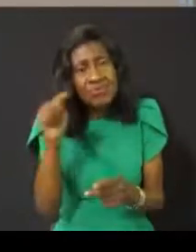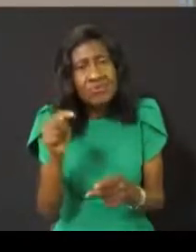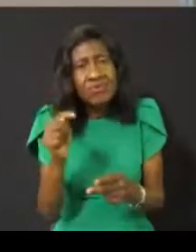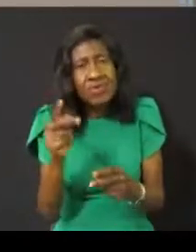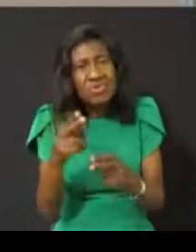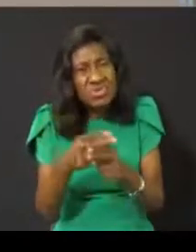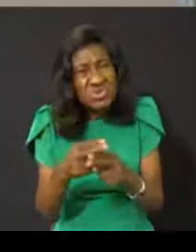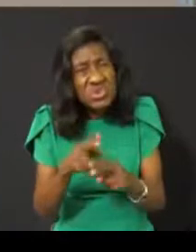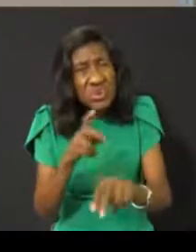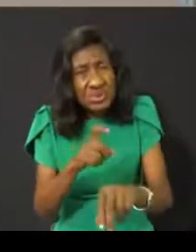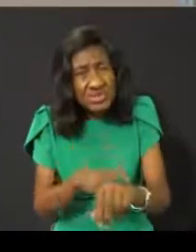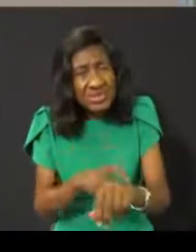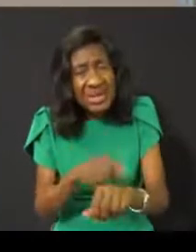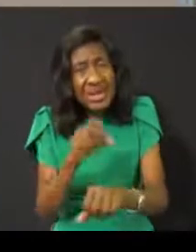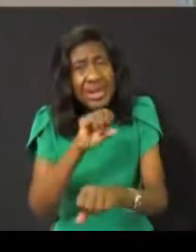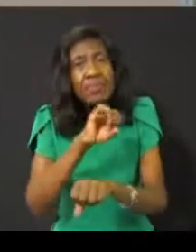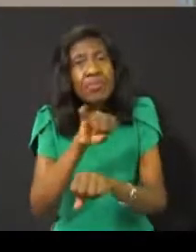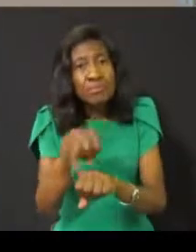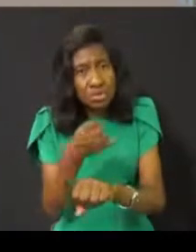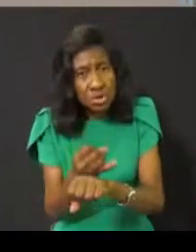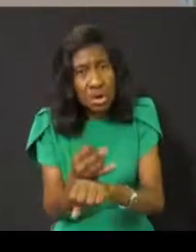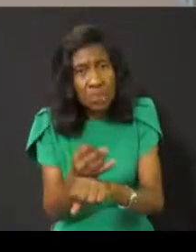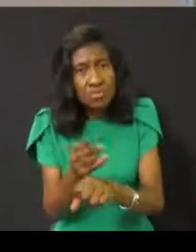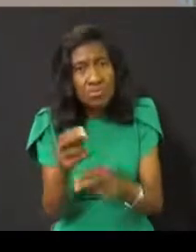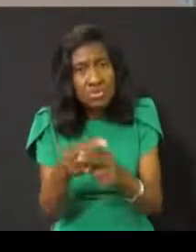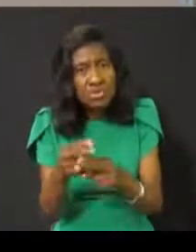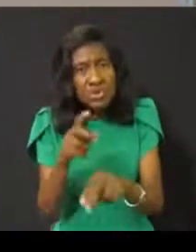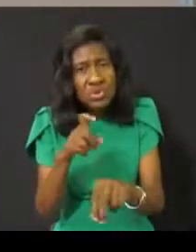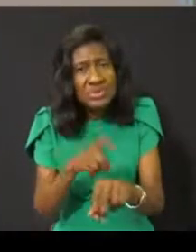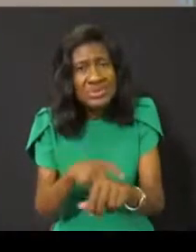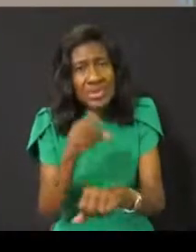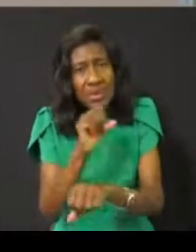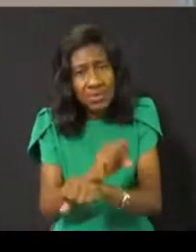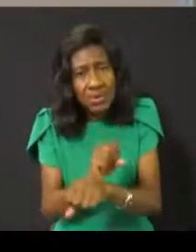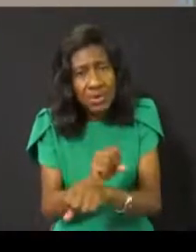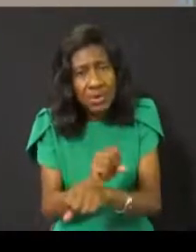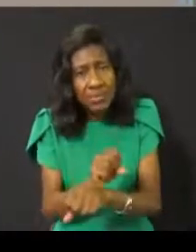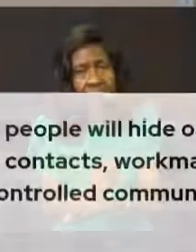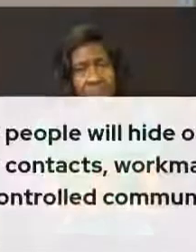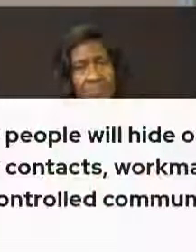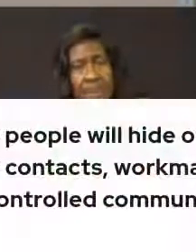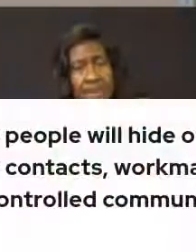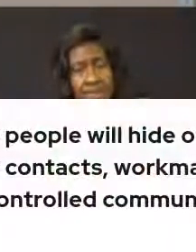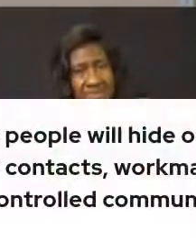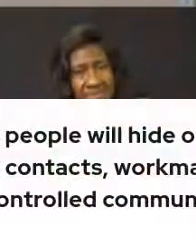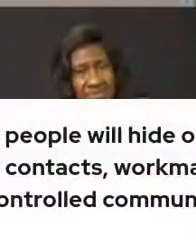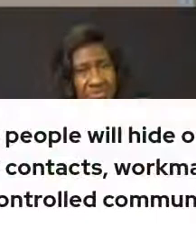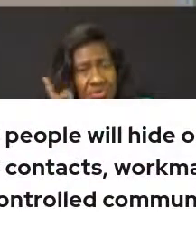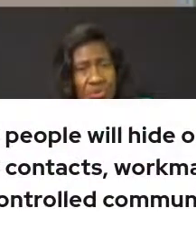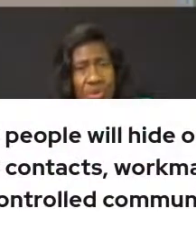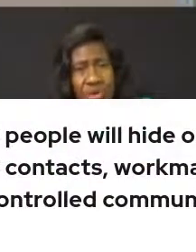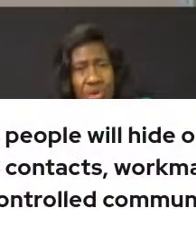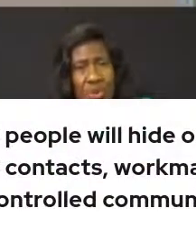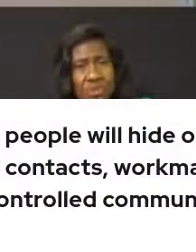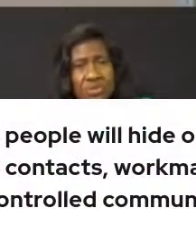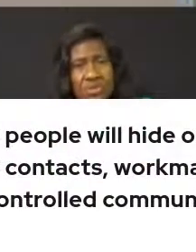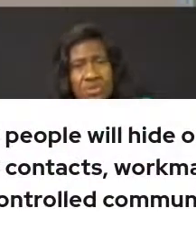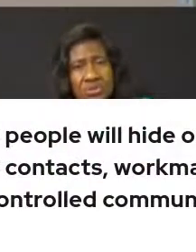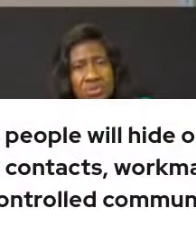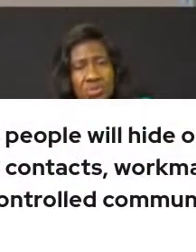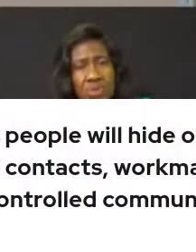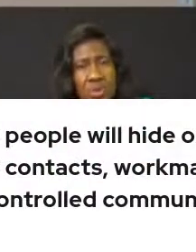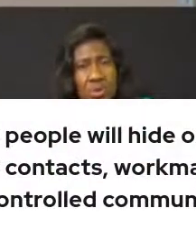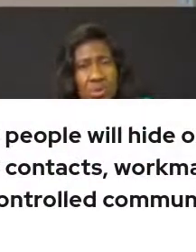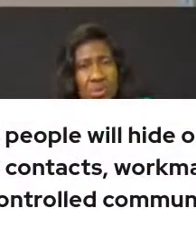administrative roles. My ministry will continue to work alongside public health, the medical sector,